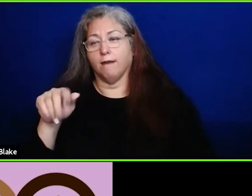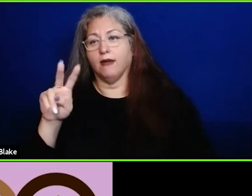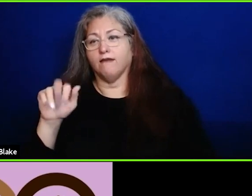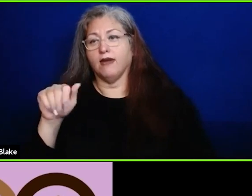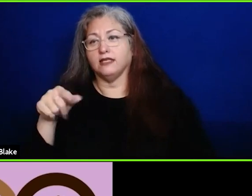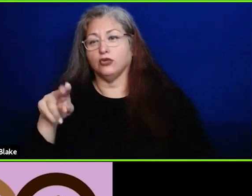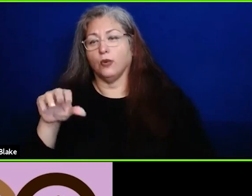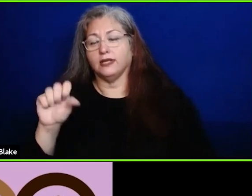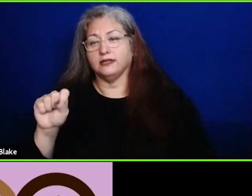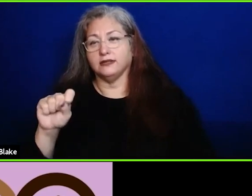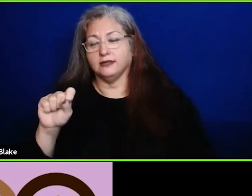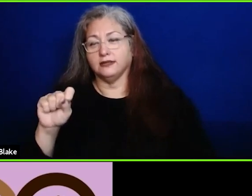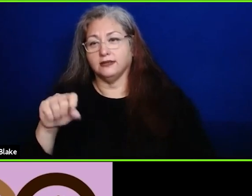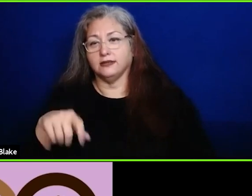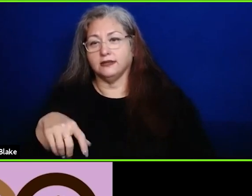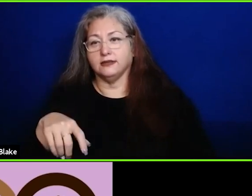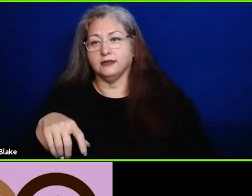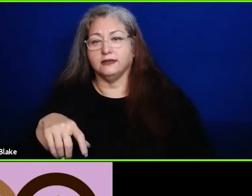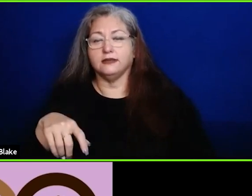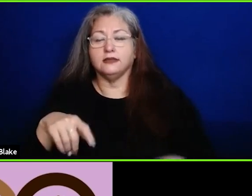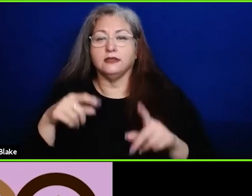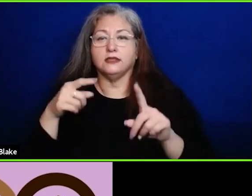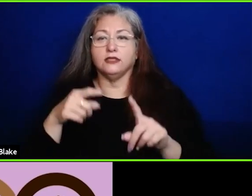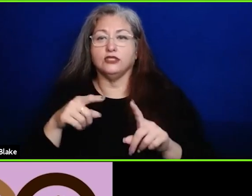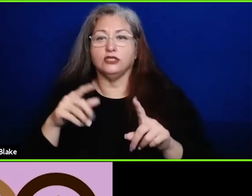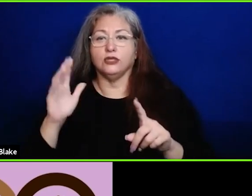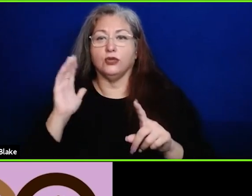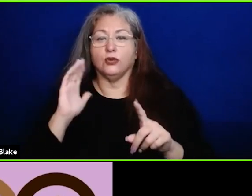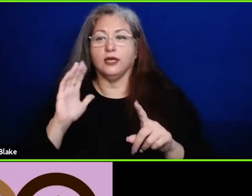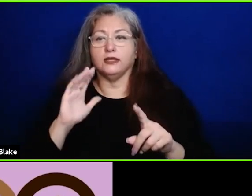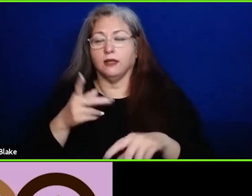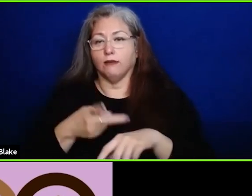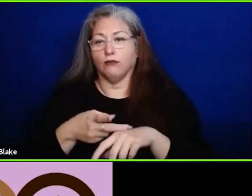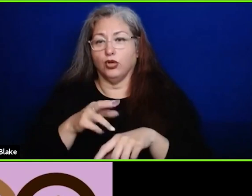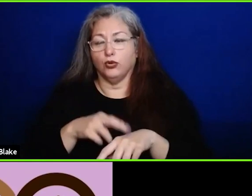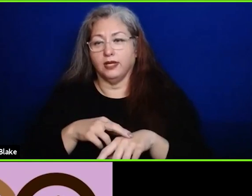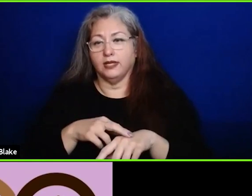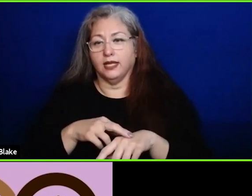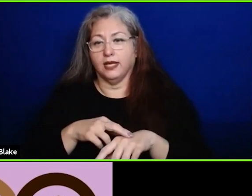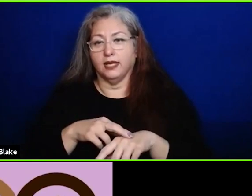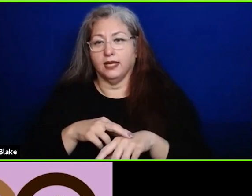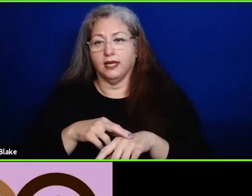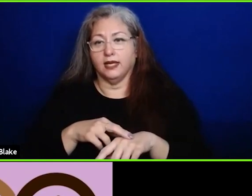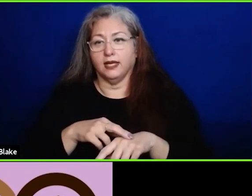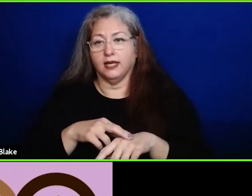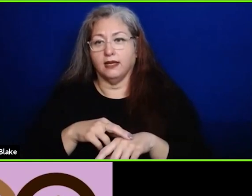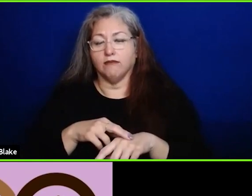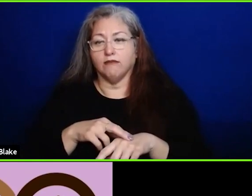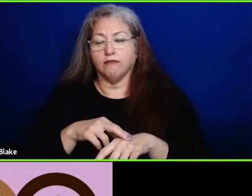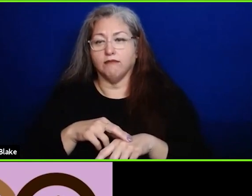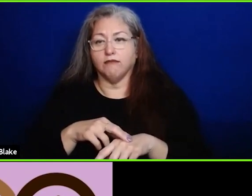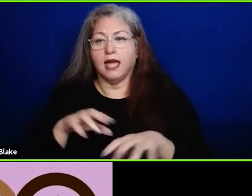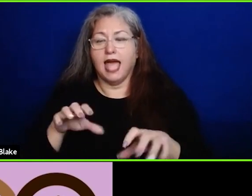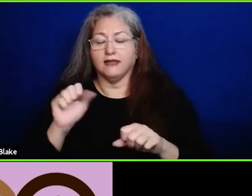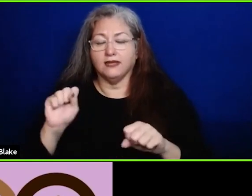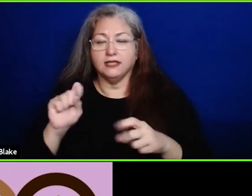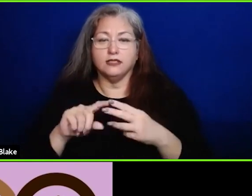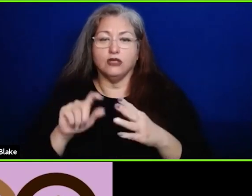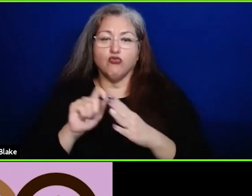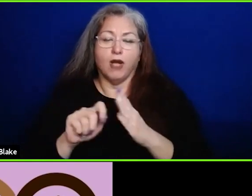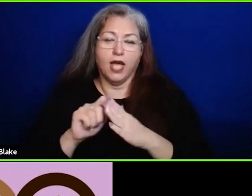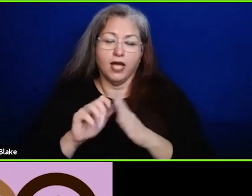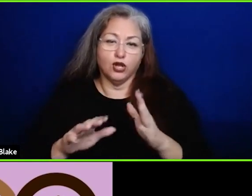She was a Puerto Rican activist, writer,